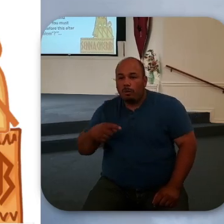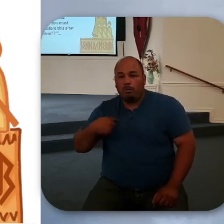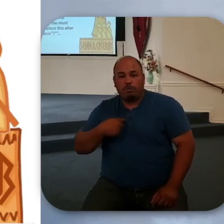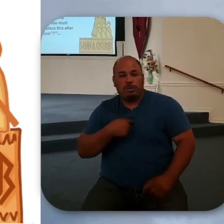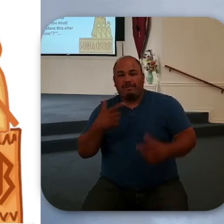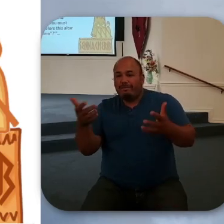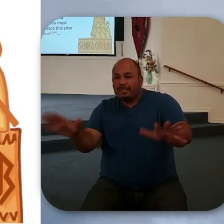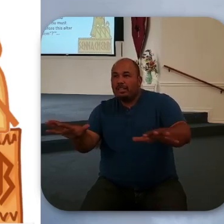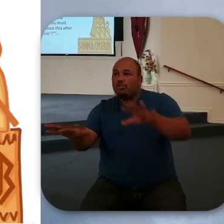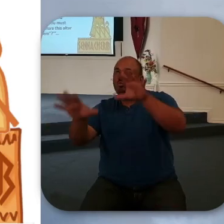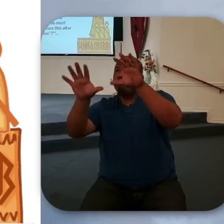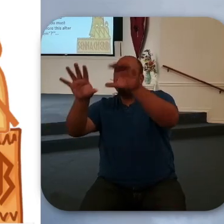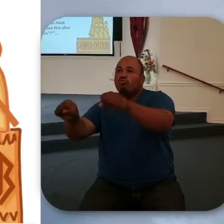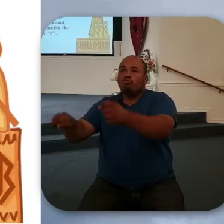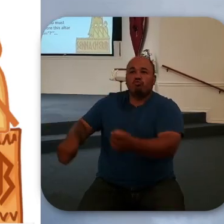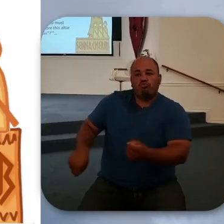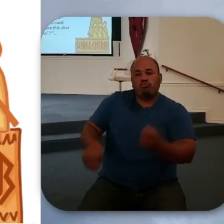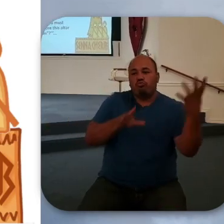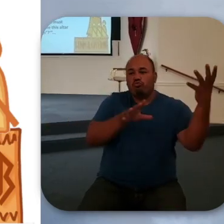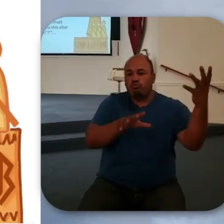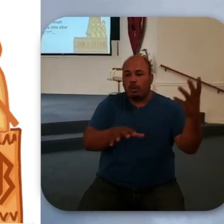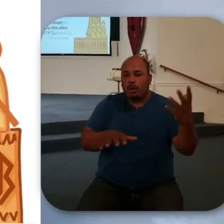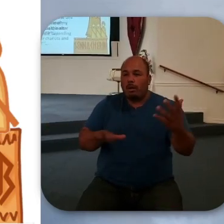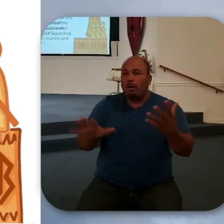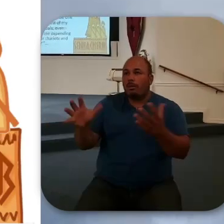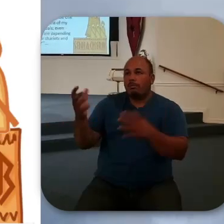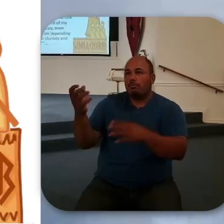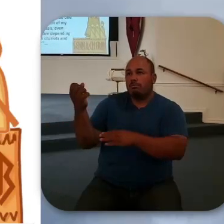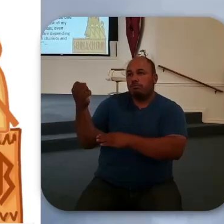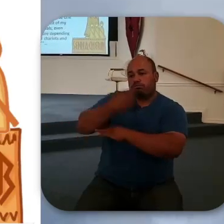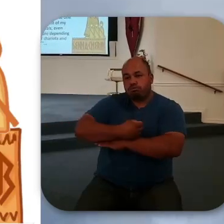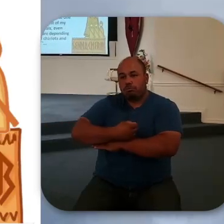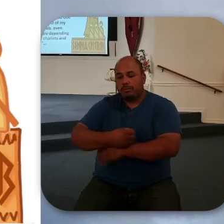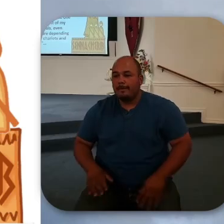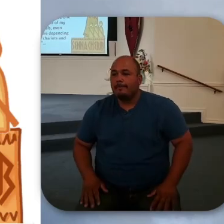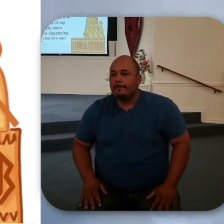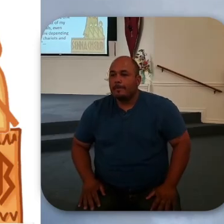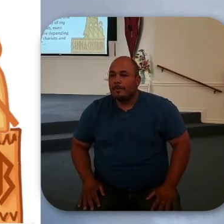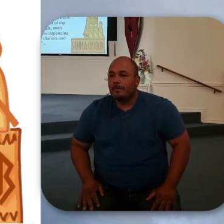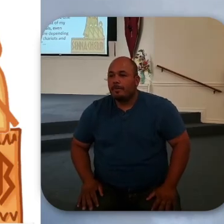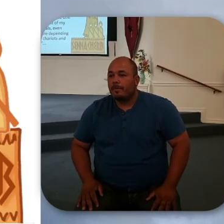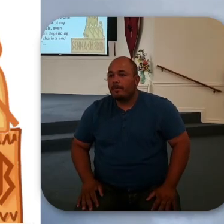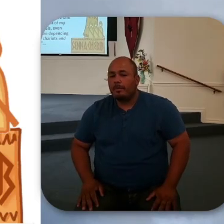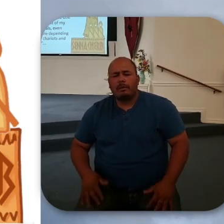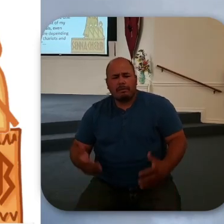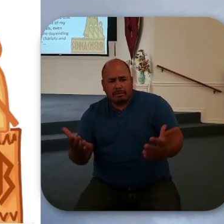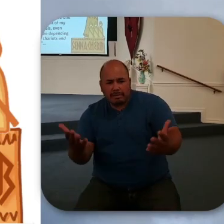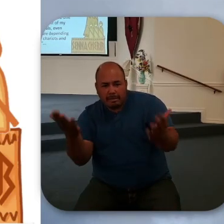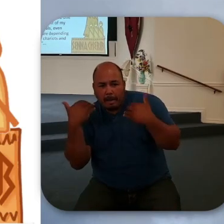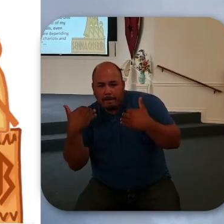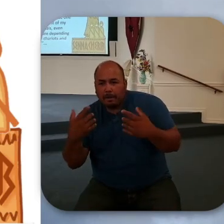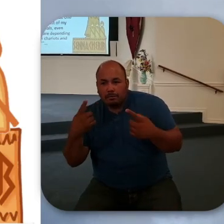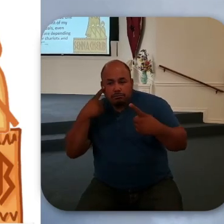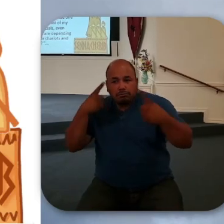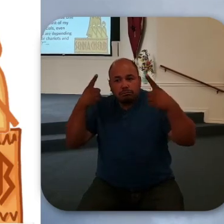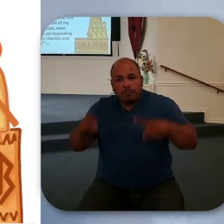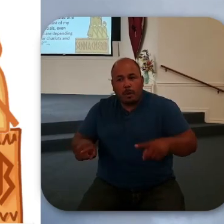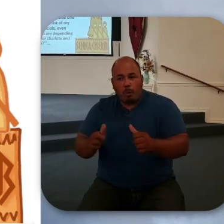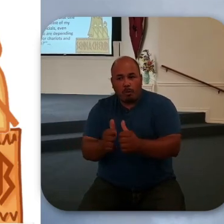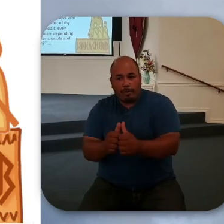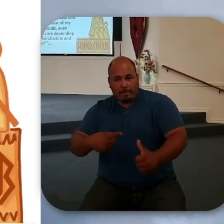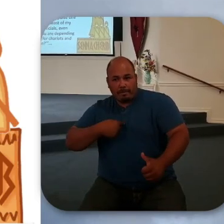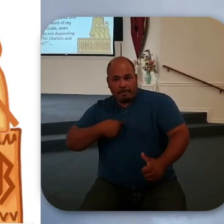to Judah and Jerusalem, you must worship before this altar in Jerusalem? Come now, make a bargain with my master, the